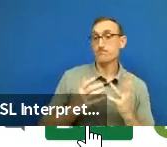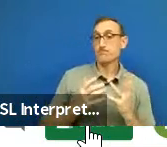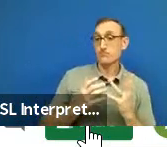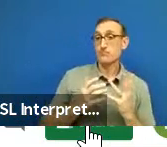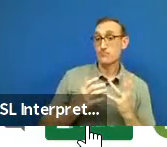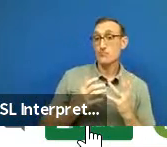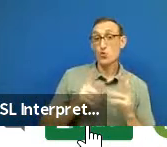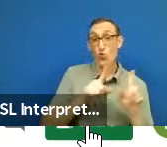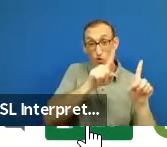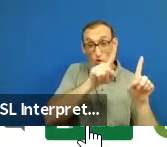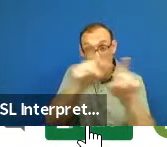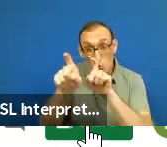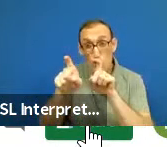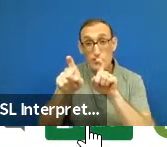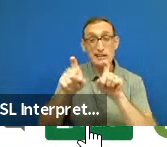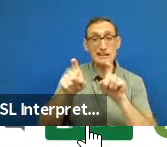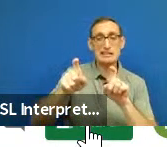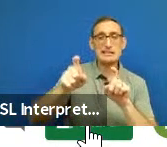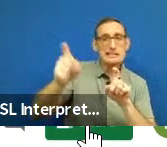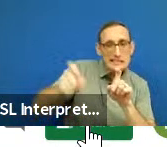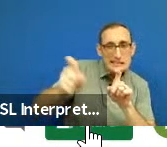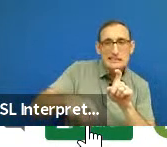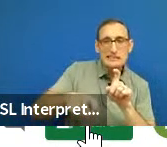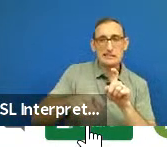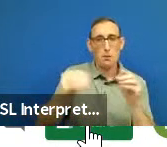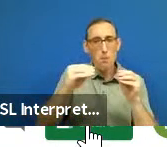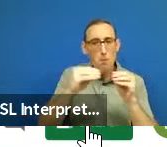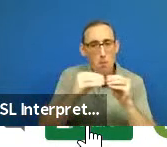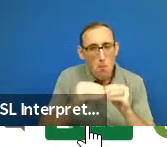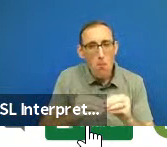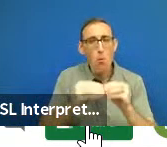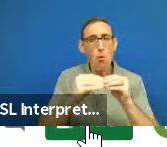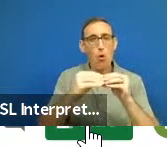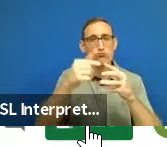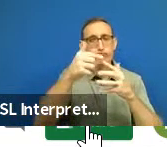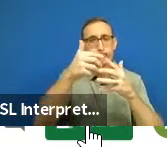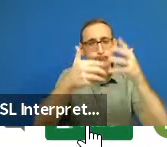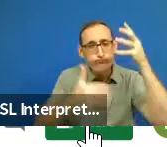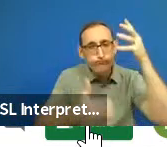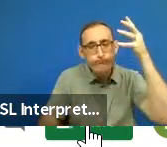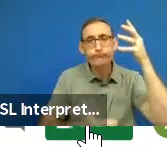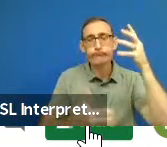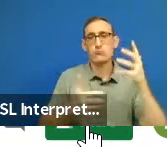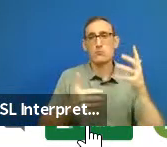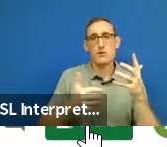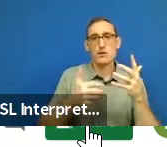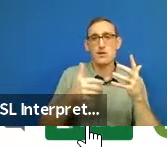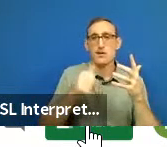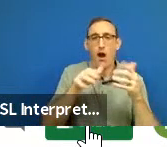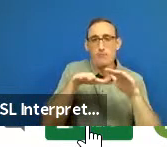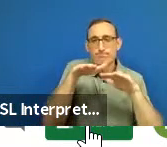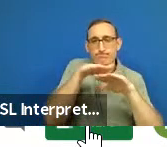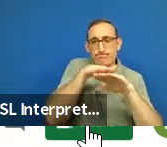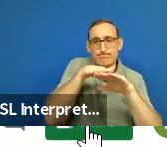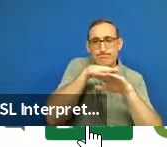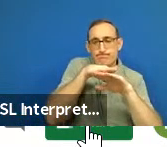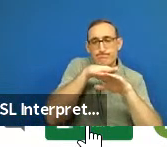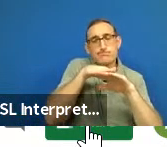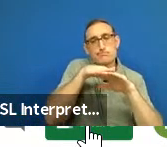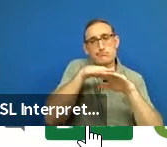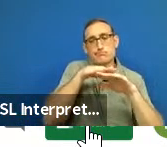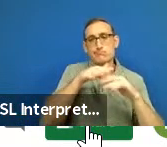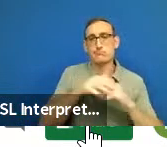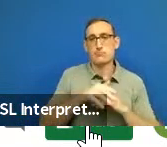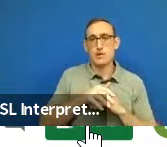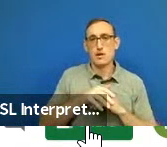that you hire out to somebody and have them do that survey, however they choose to do that survey, and then provide continuous feedback